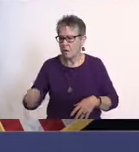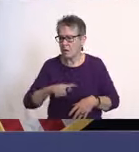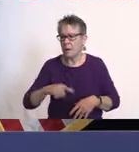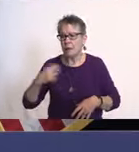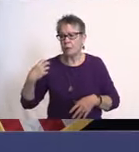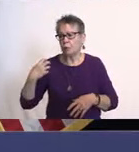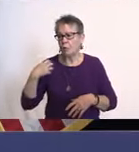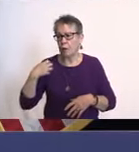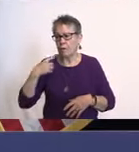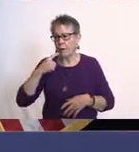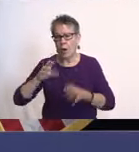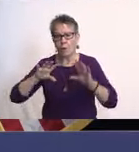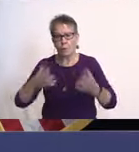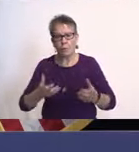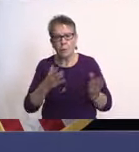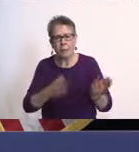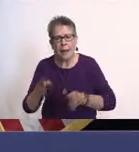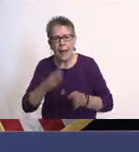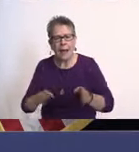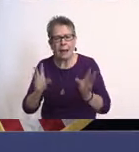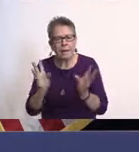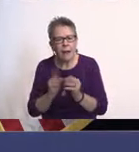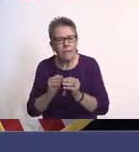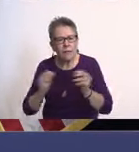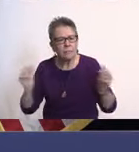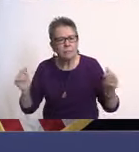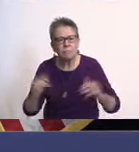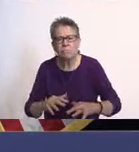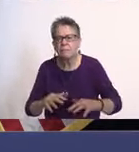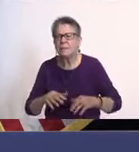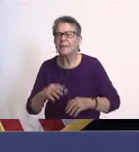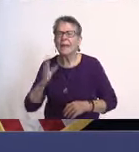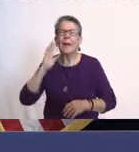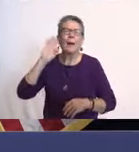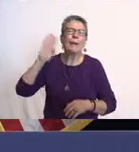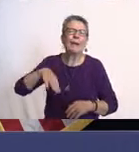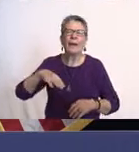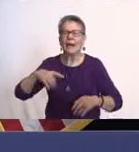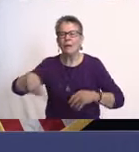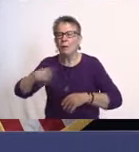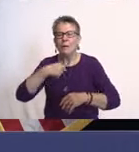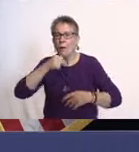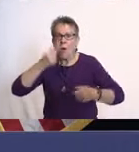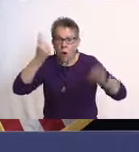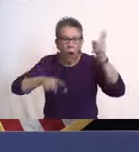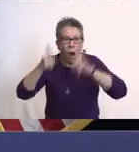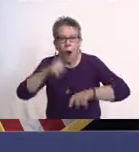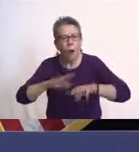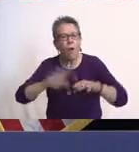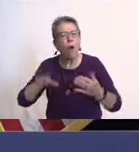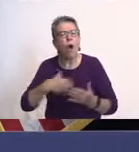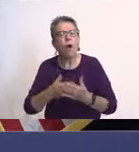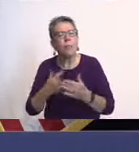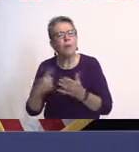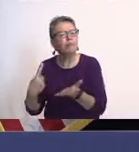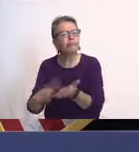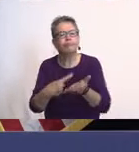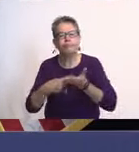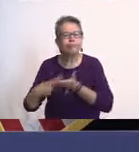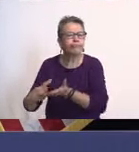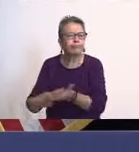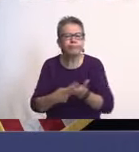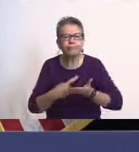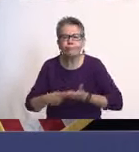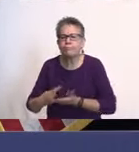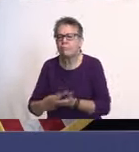don't agree with him on everything, but Asa Hutchinson of Arkansas, I'm the vice chair. Very little, largely people checking politics at the